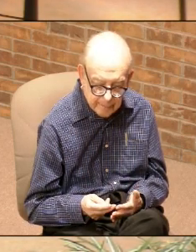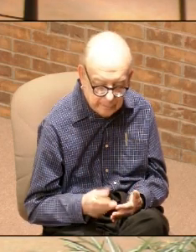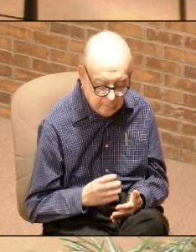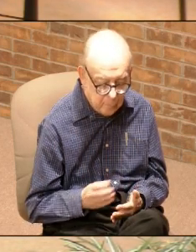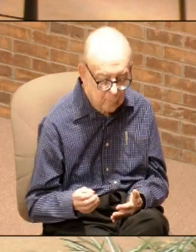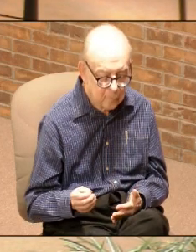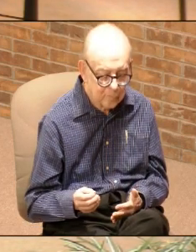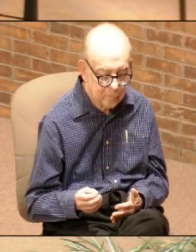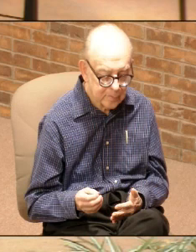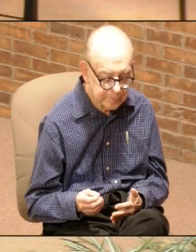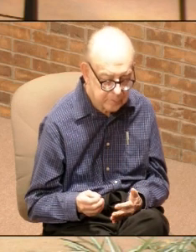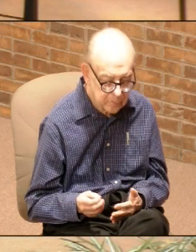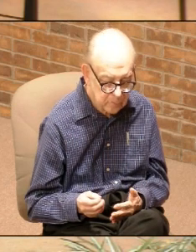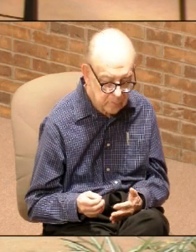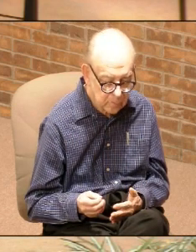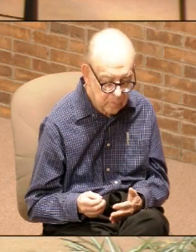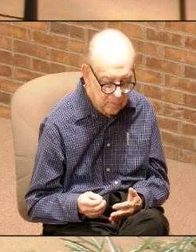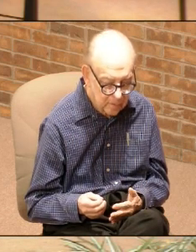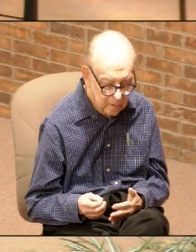And